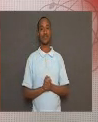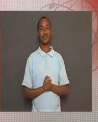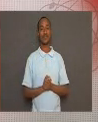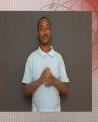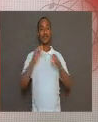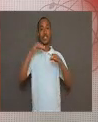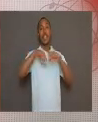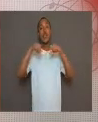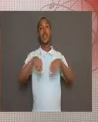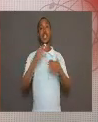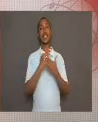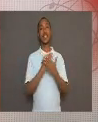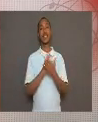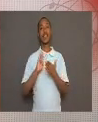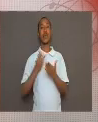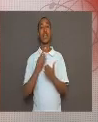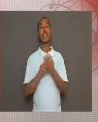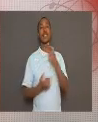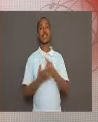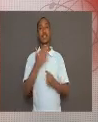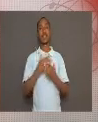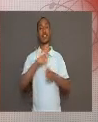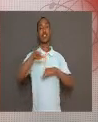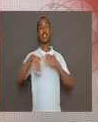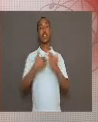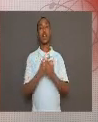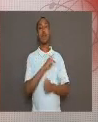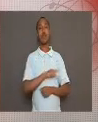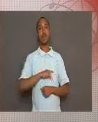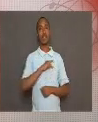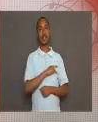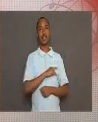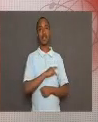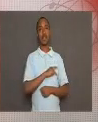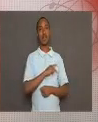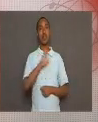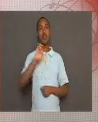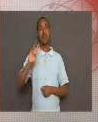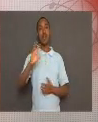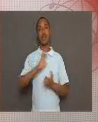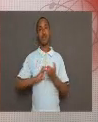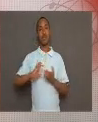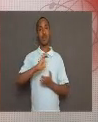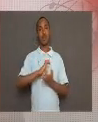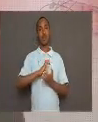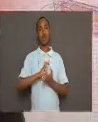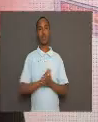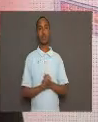In today's lesson, we discussed the general properties of covalent